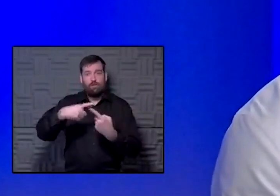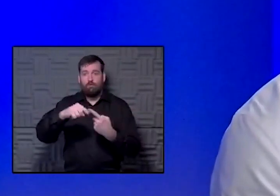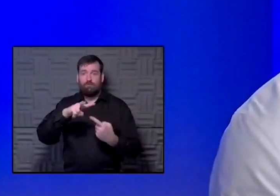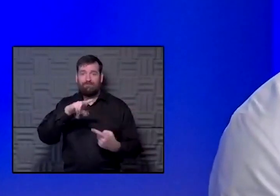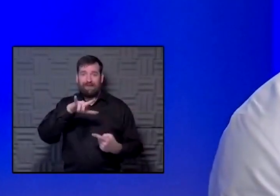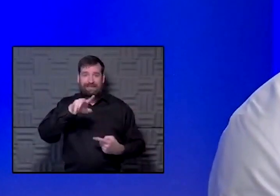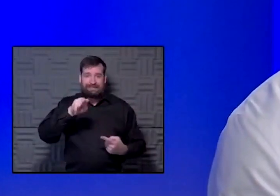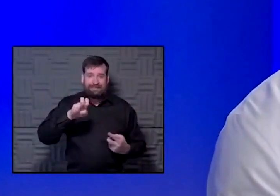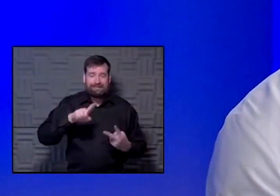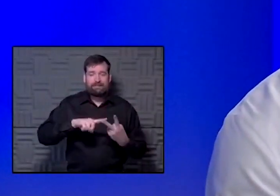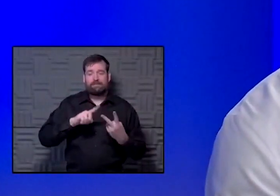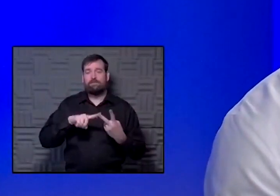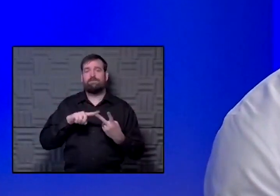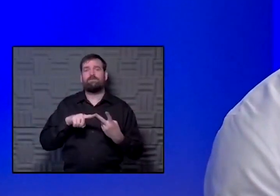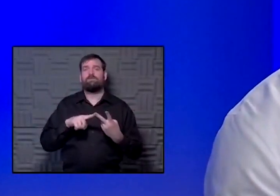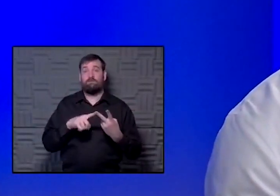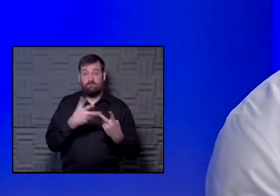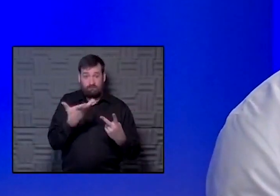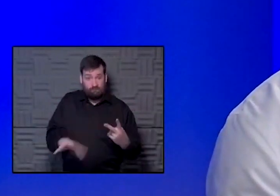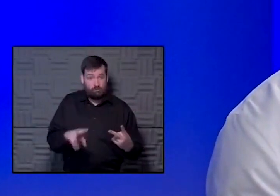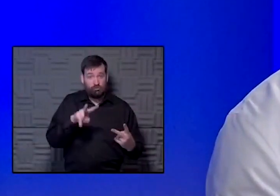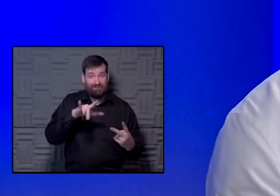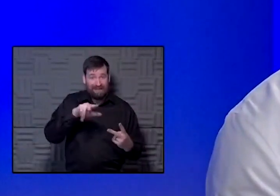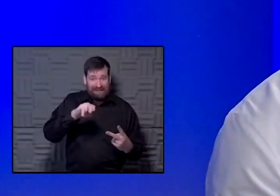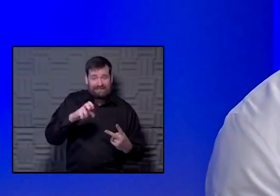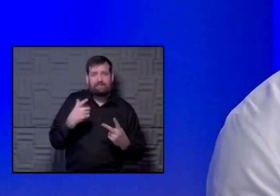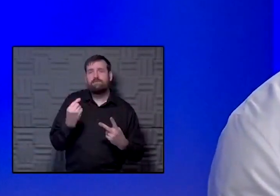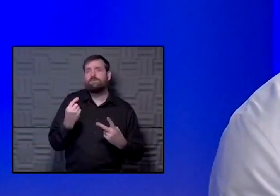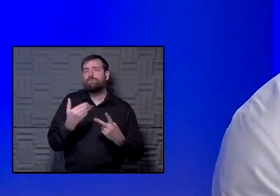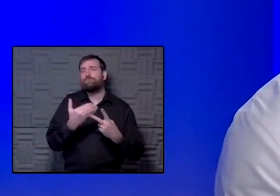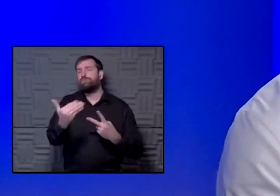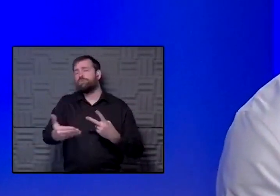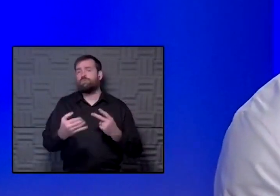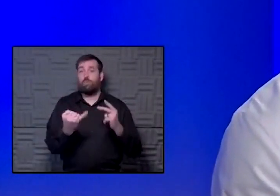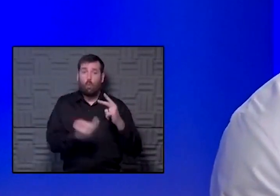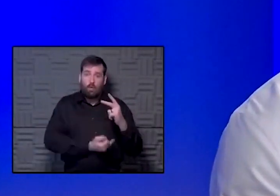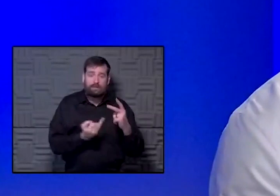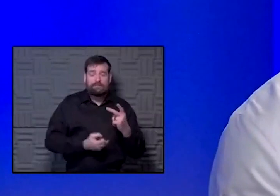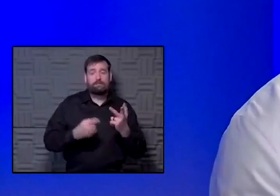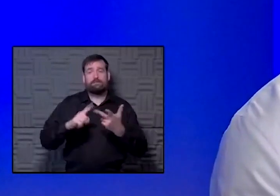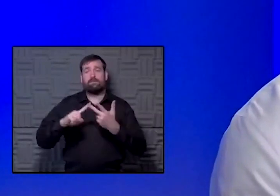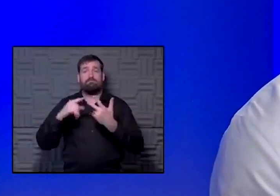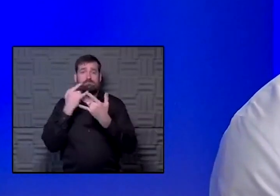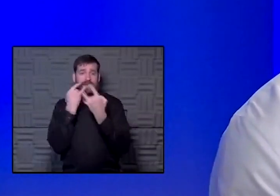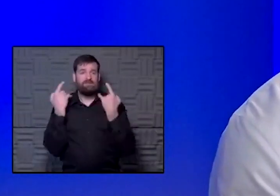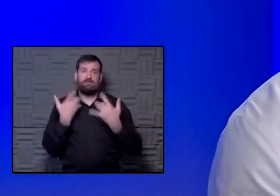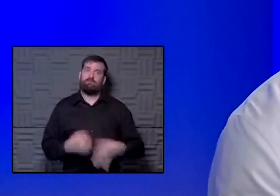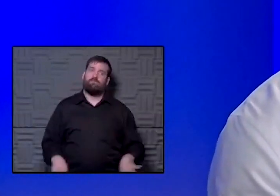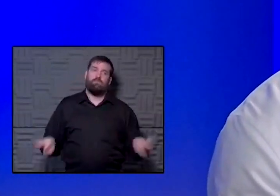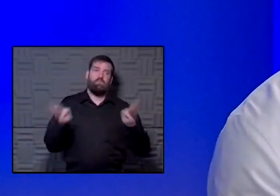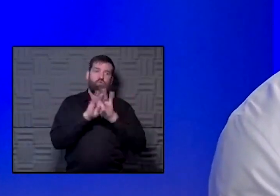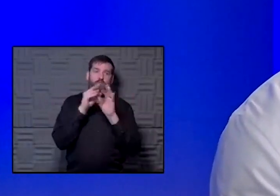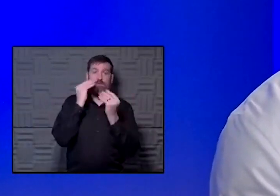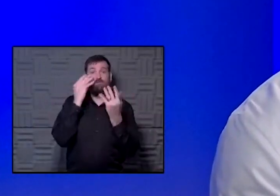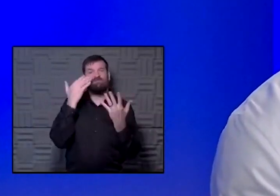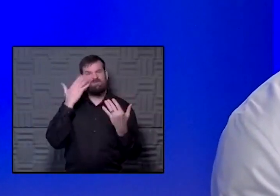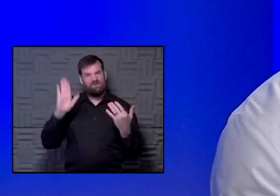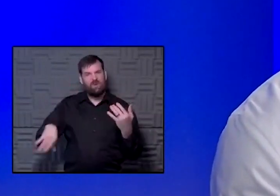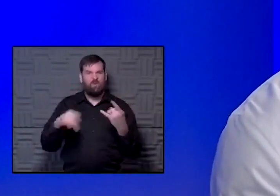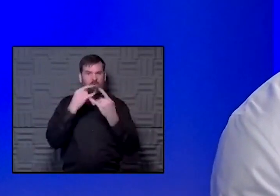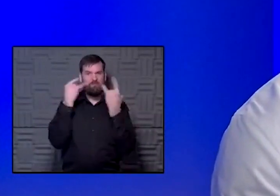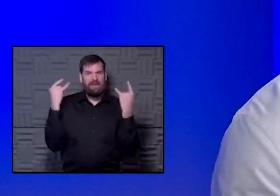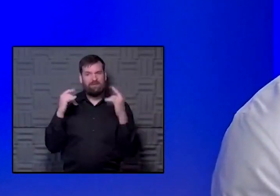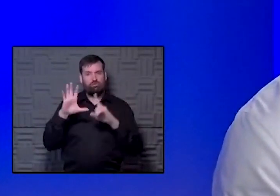vaccines, about what to do after you get vaccinated, and quarantine, and especially about masks. That's important for everybody. We know the mask culture continues